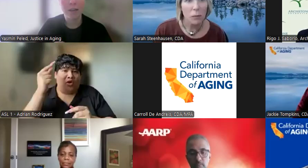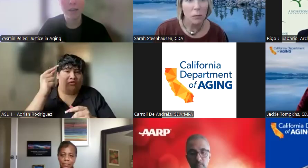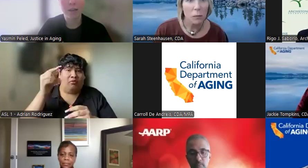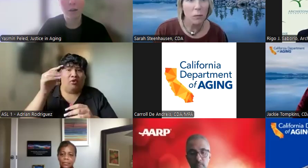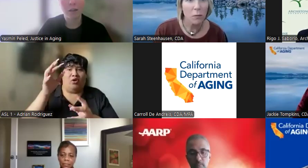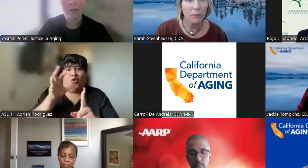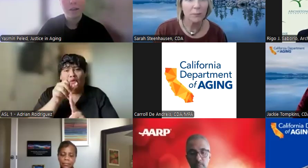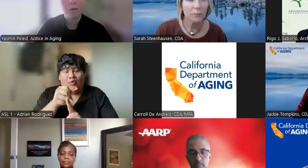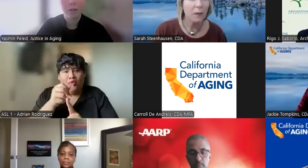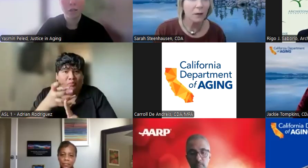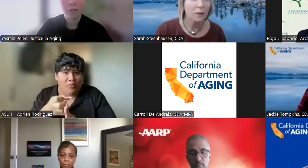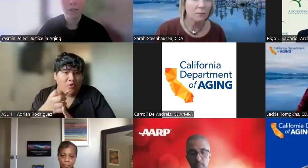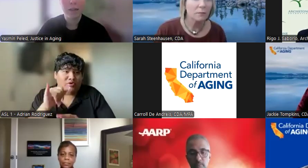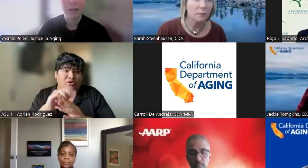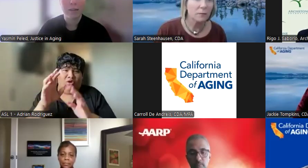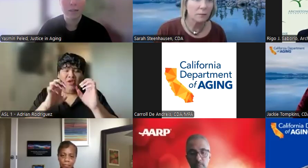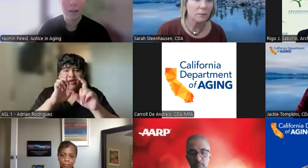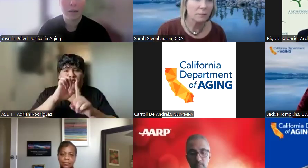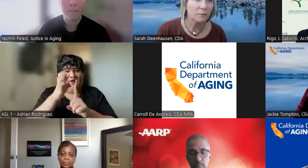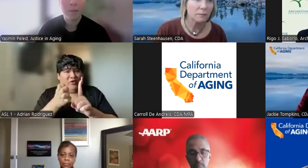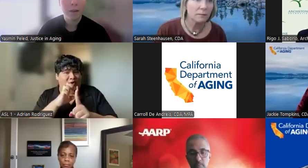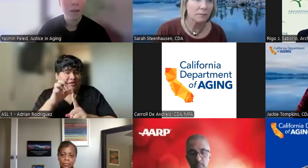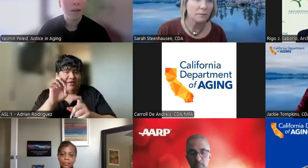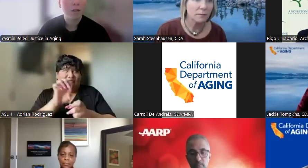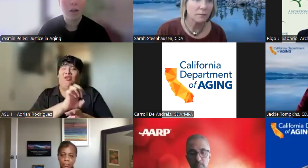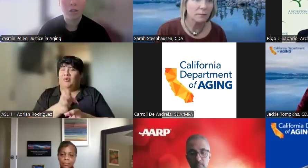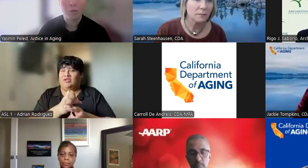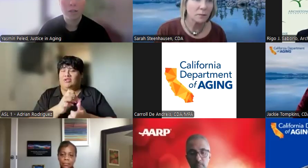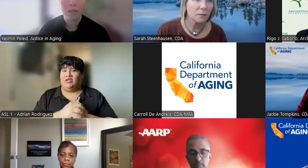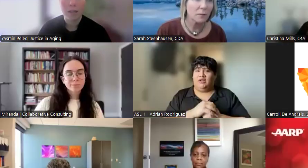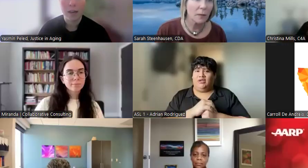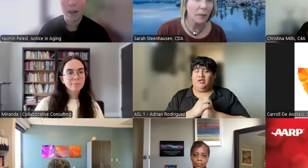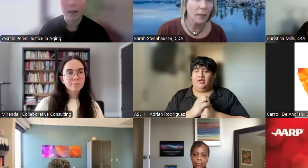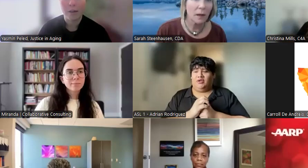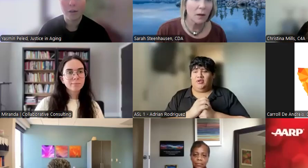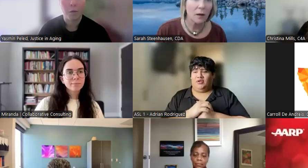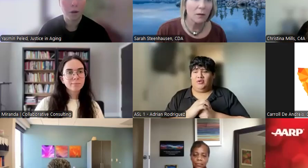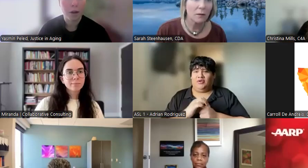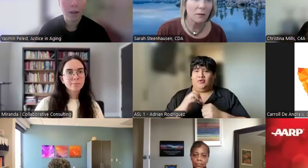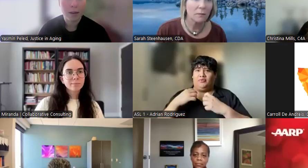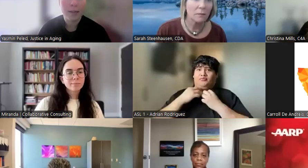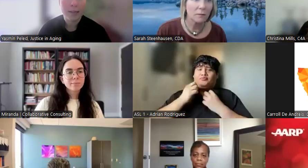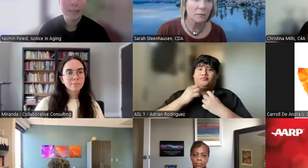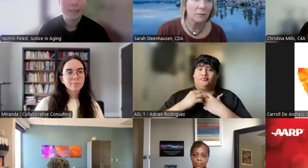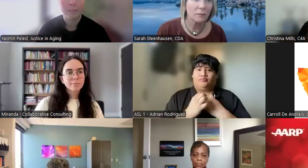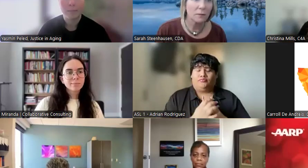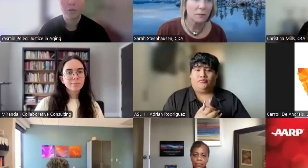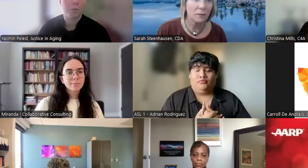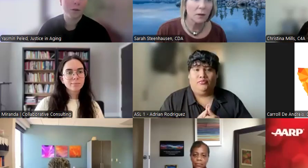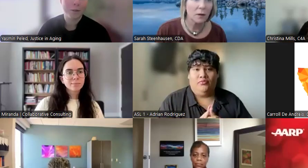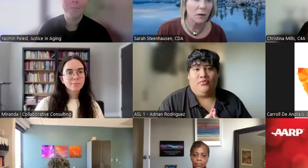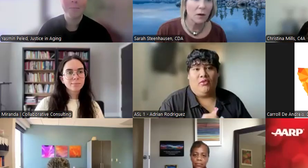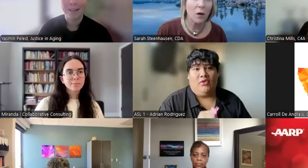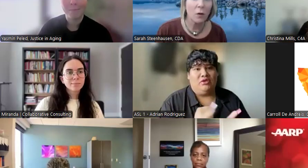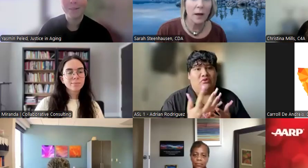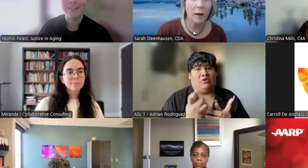is taken on the evaluation, and that it's not just where CDA had authority. Just wanted